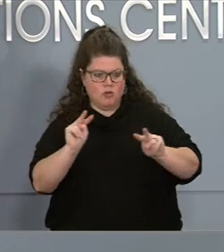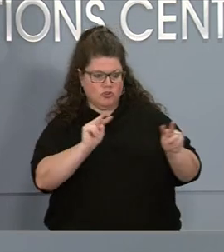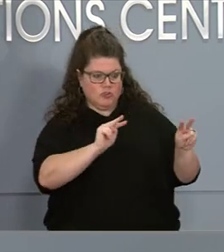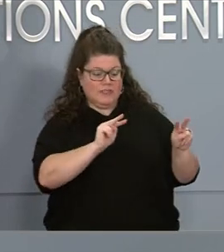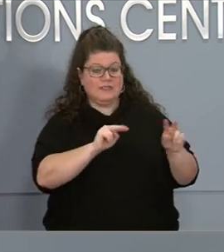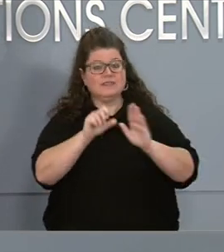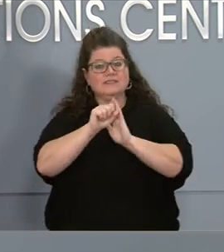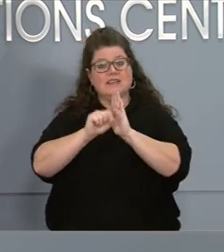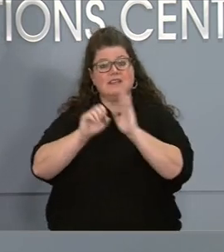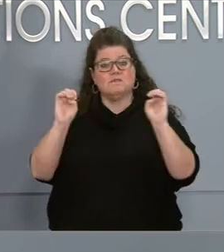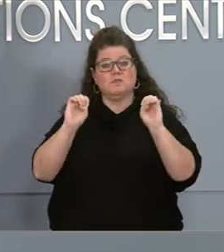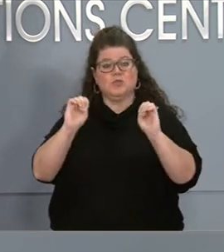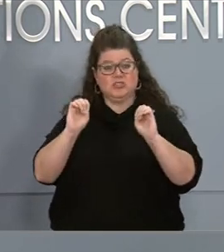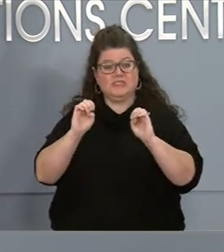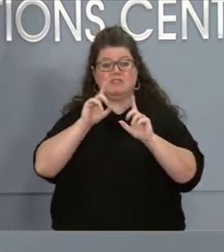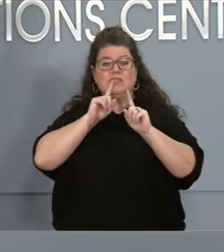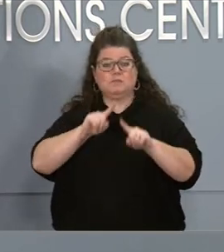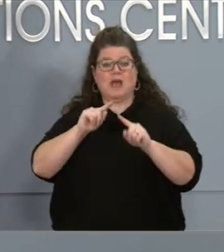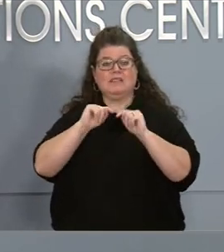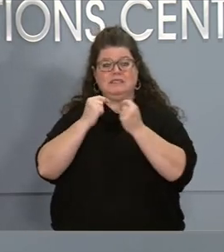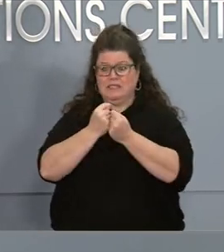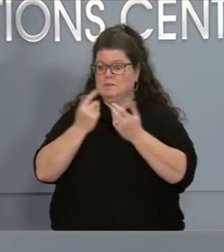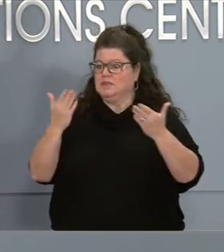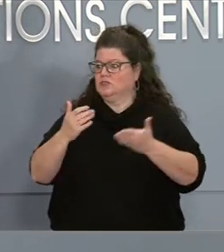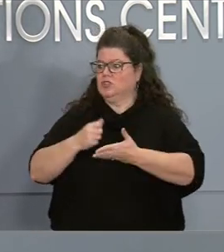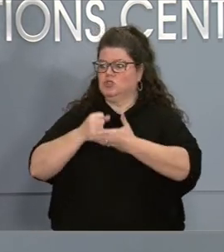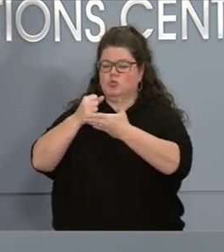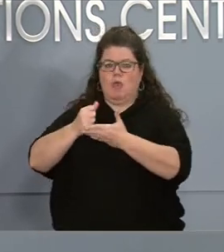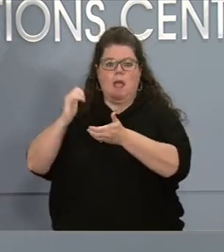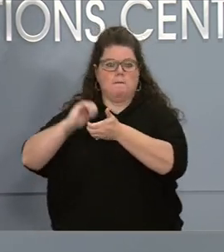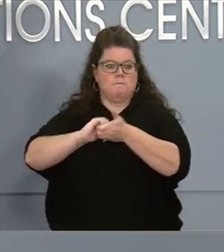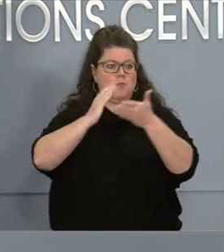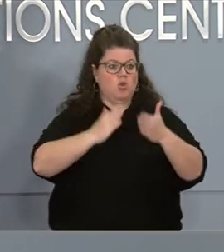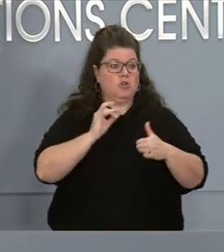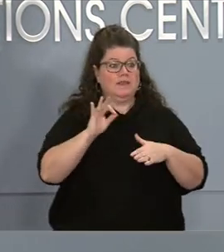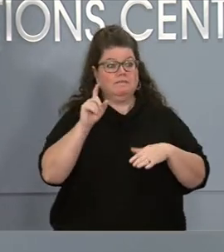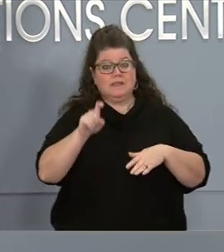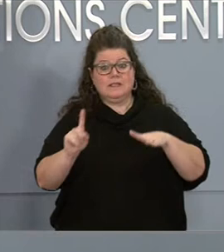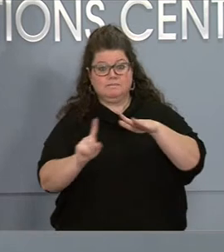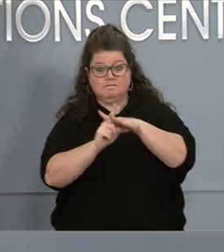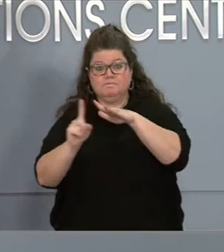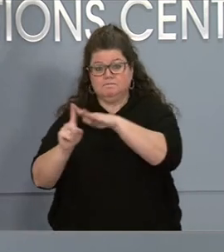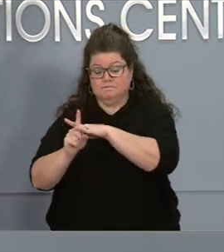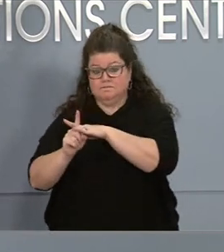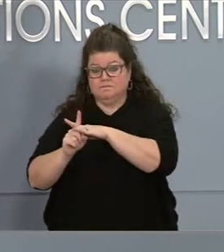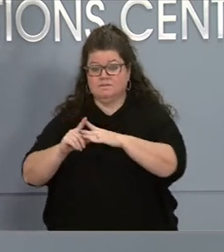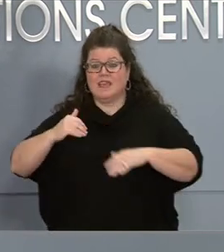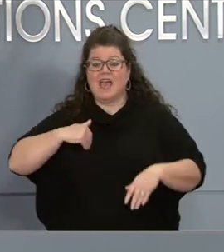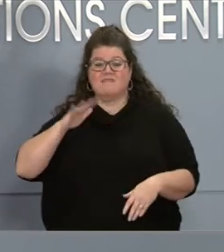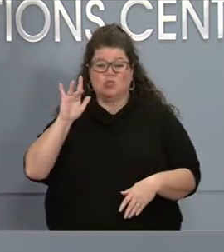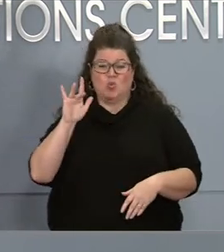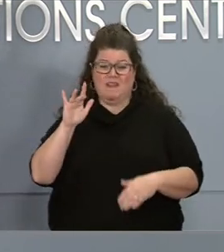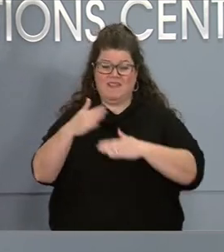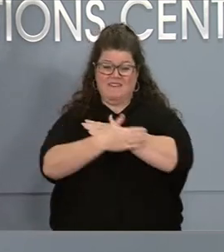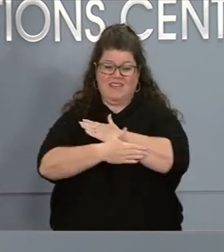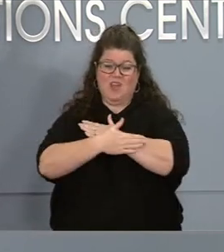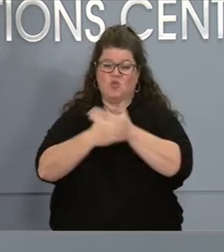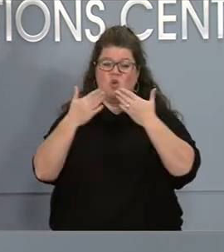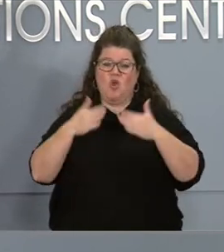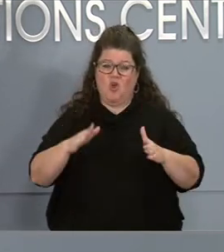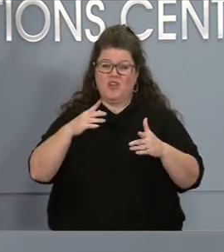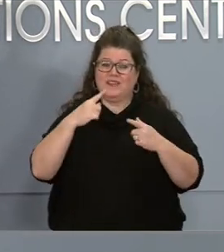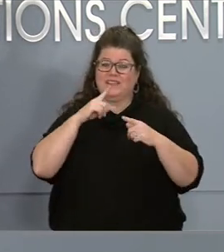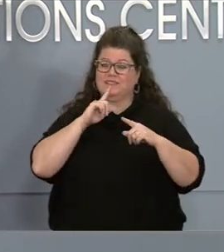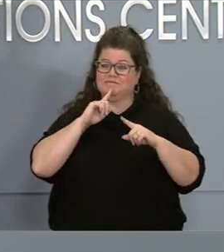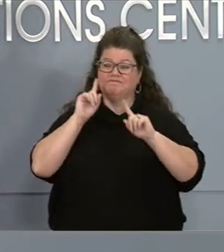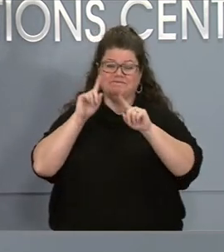emergency response team stands ready to assist state and local partners as needs arise. There are 25 counties that have declared a state of emergency,